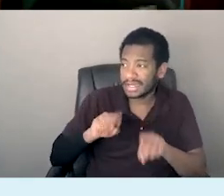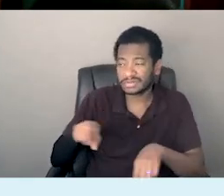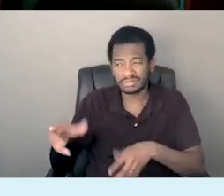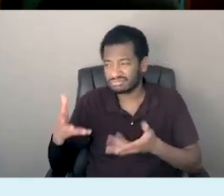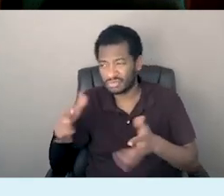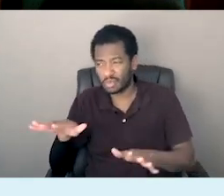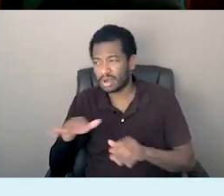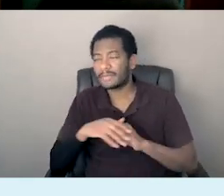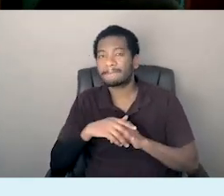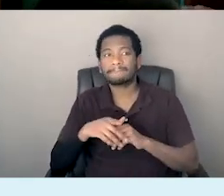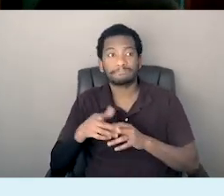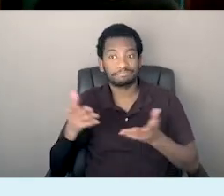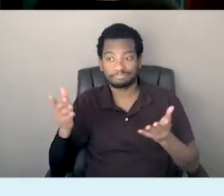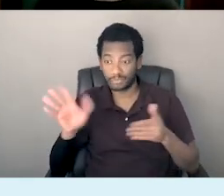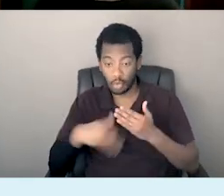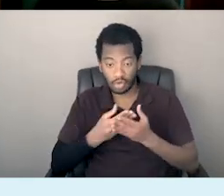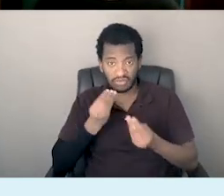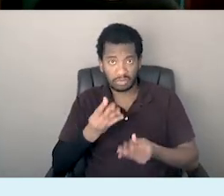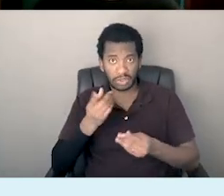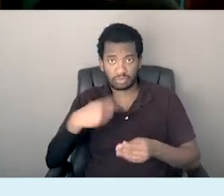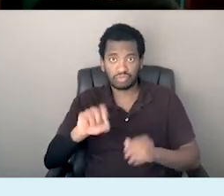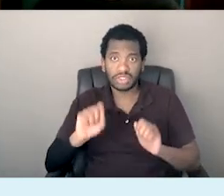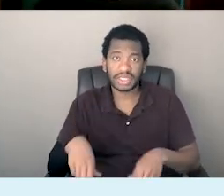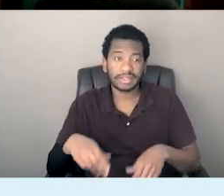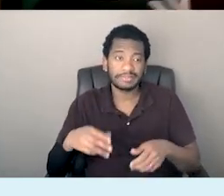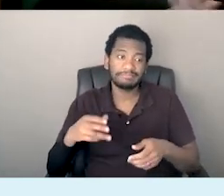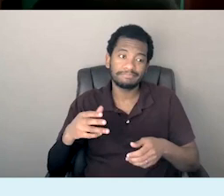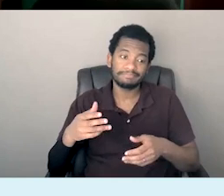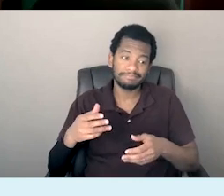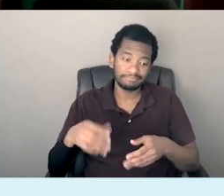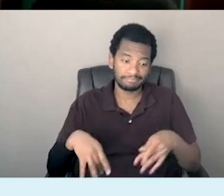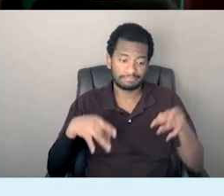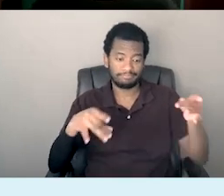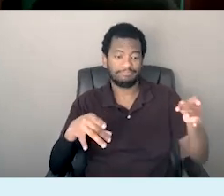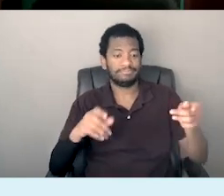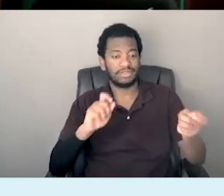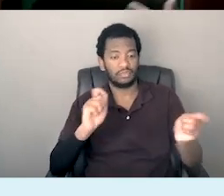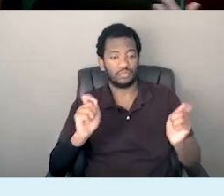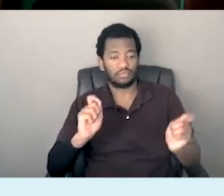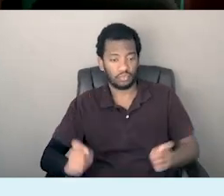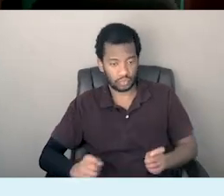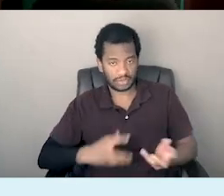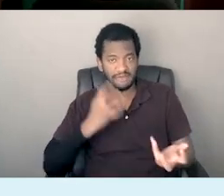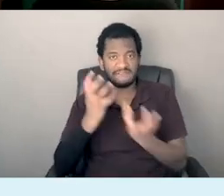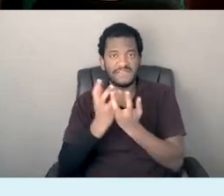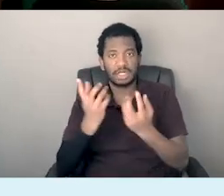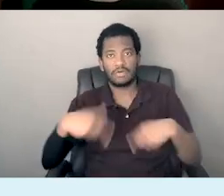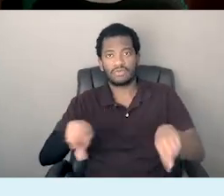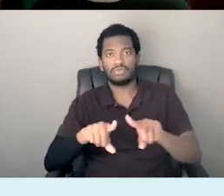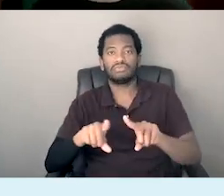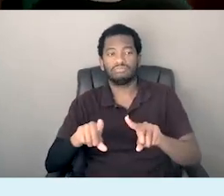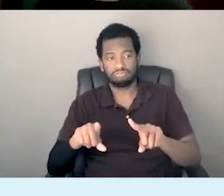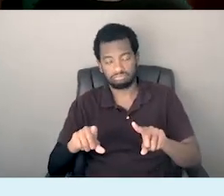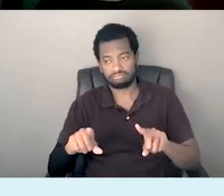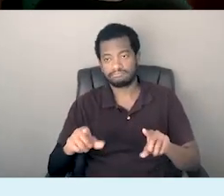taken, tweaked, used however makes sense. And there are, I just pulled out a couple examples. There are a lot more examples about what